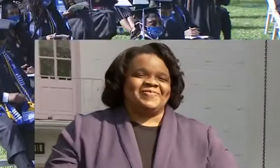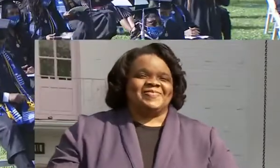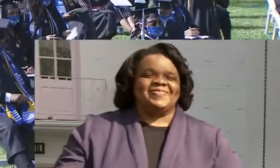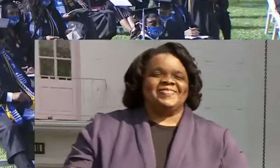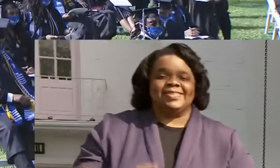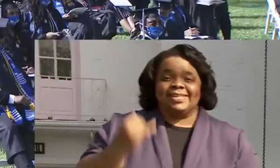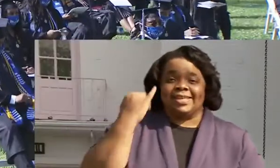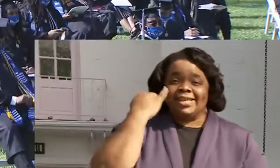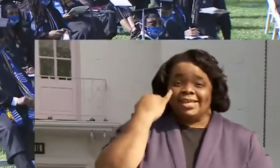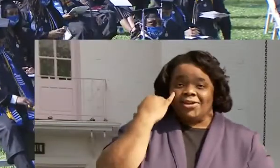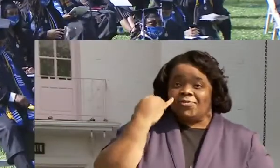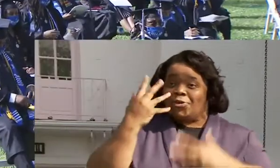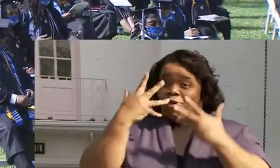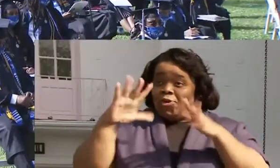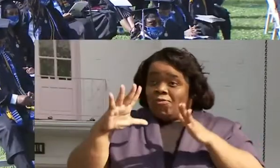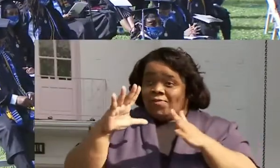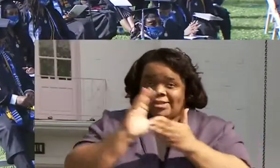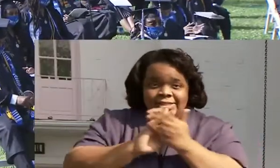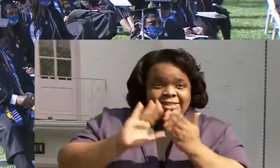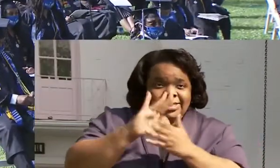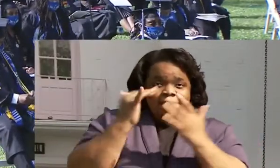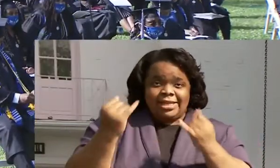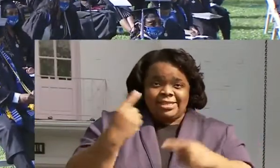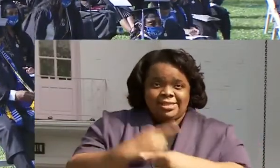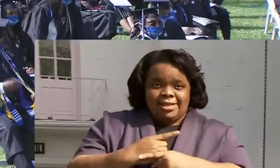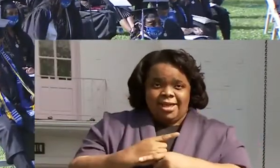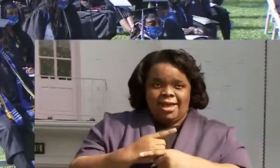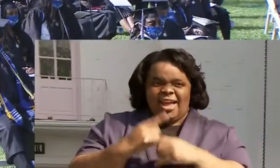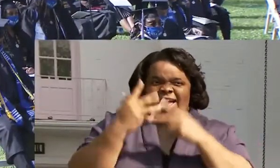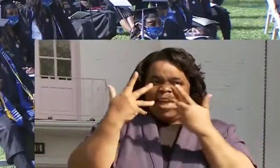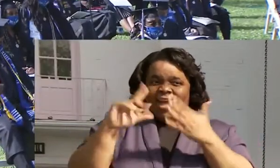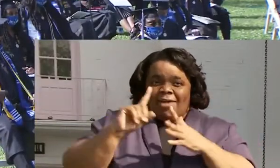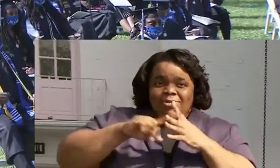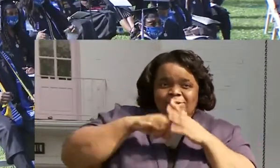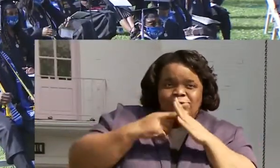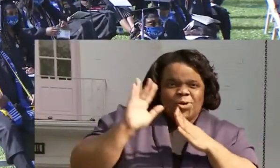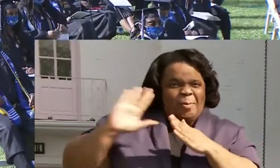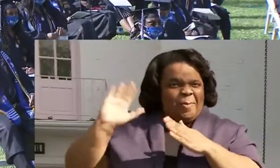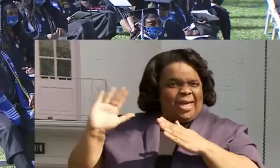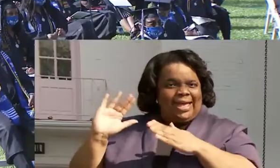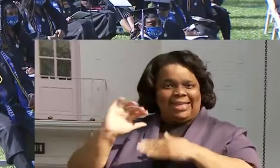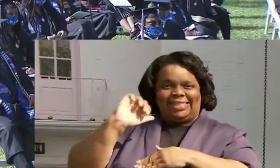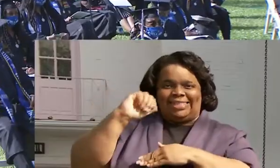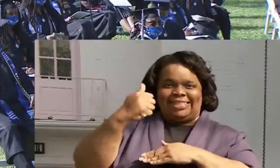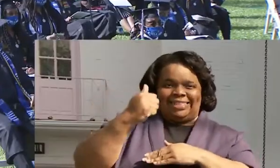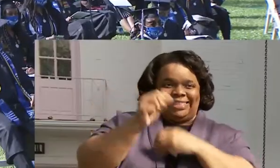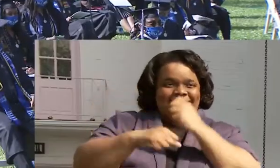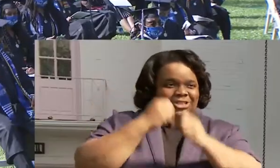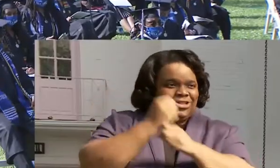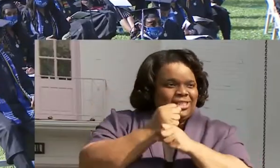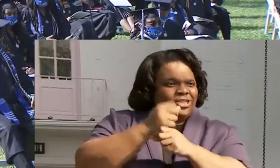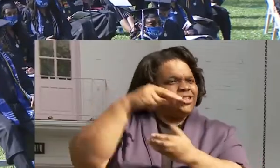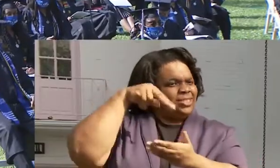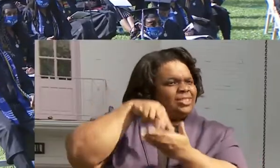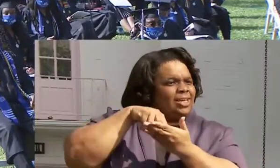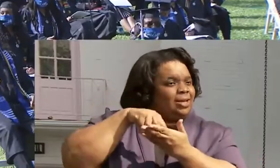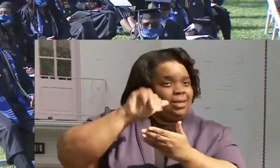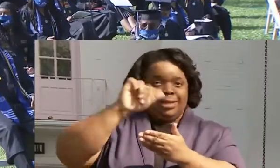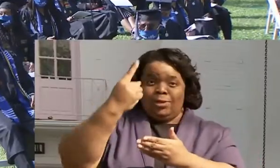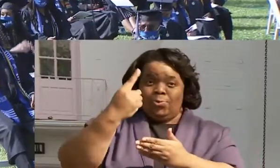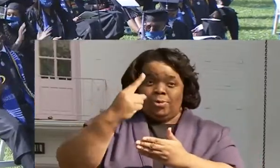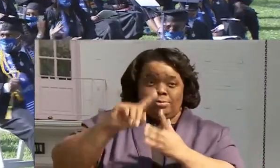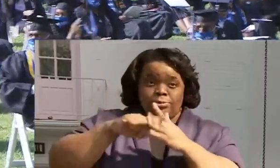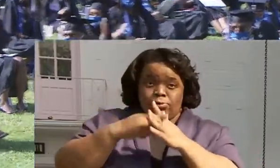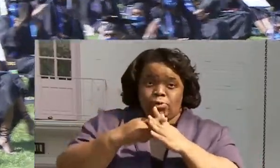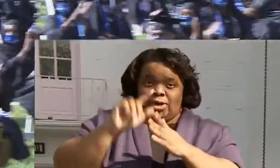If you are completing college today after starting more than 10 years ago, these are persisters, please stand. Anybody who started 10 years ago